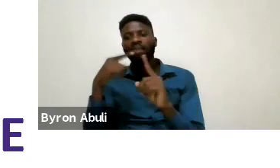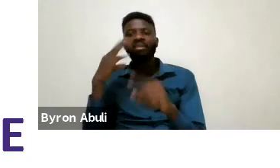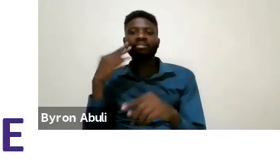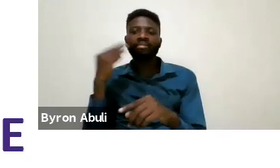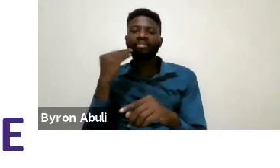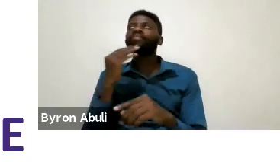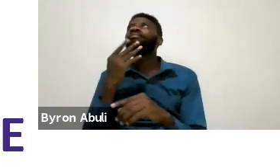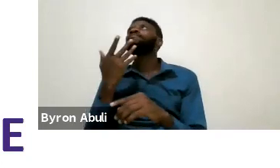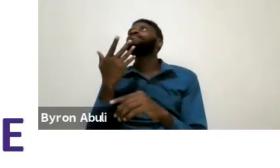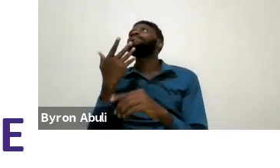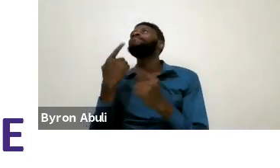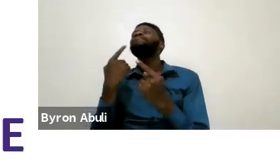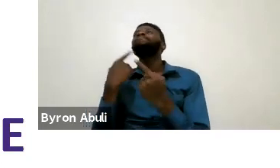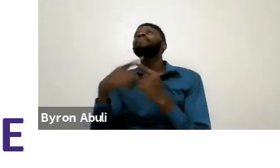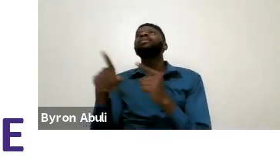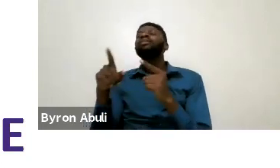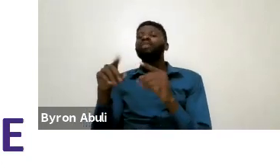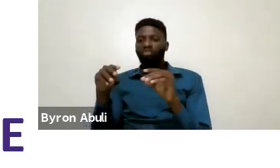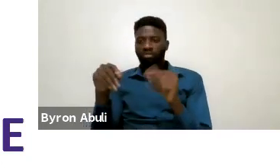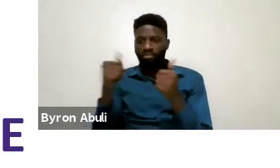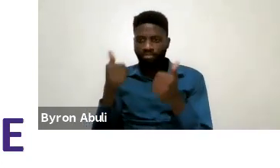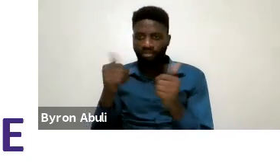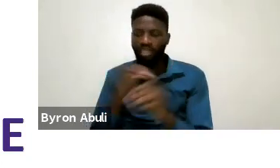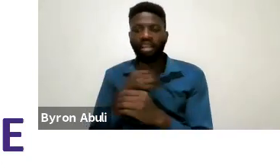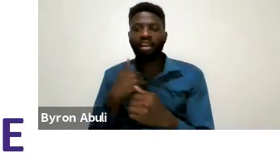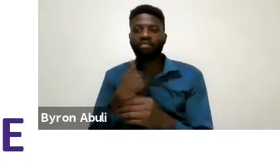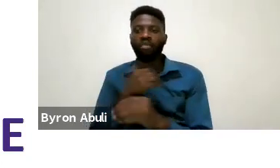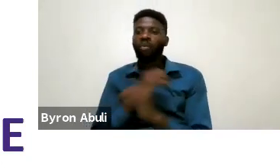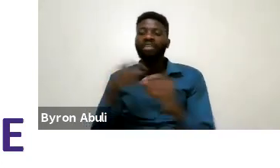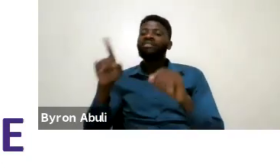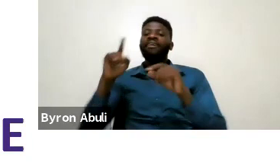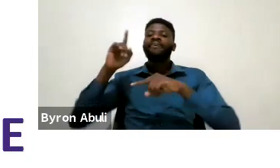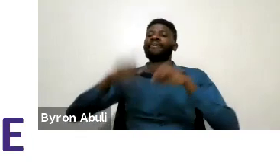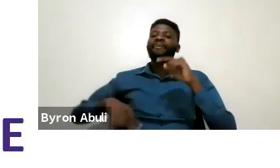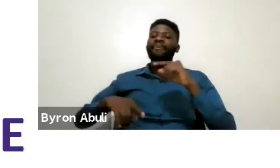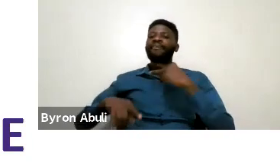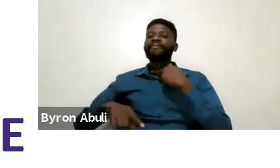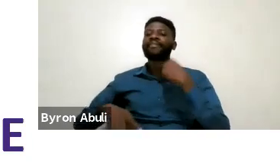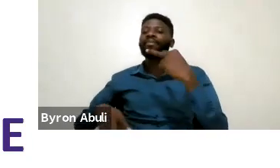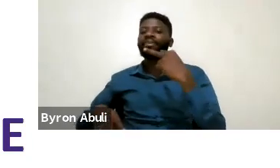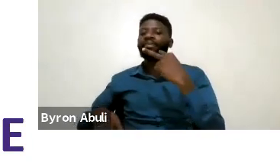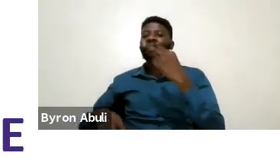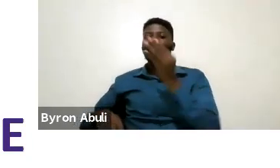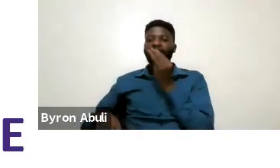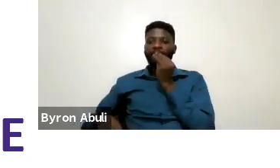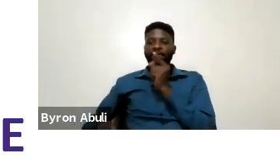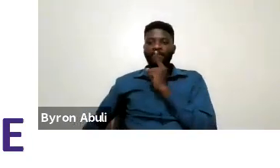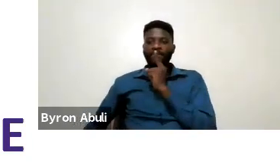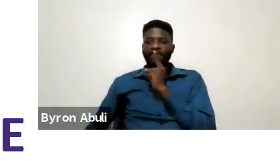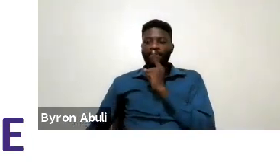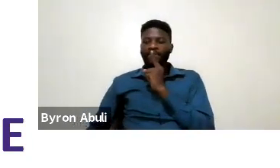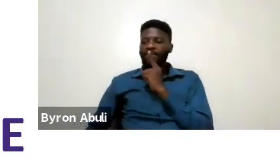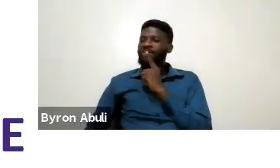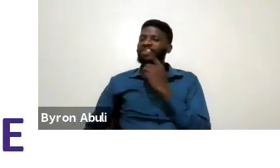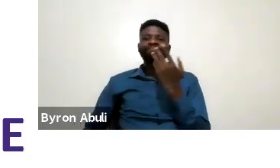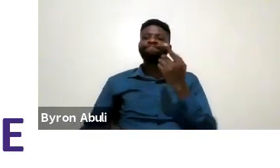not with proper qualifications. So they couldn't voice their concern. So they were just being treated anyhow,